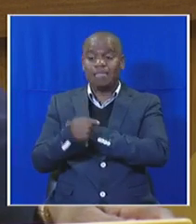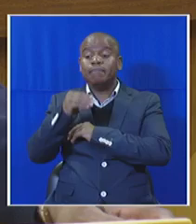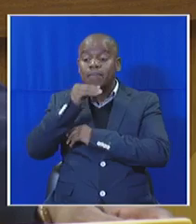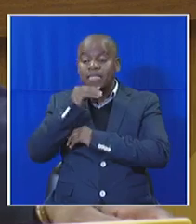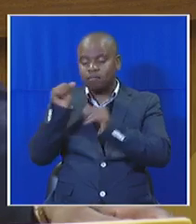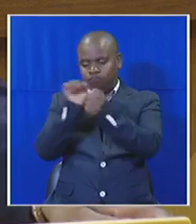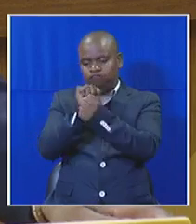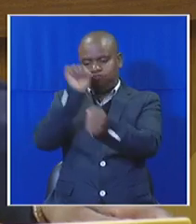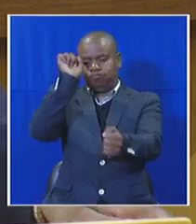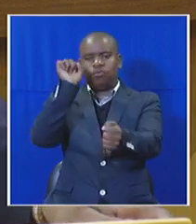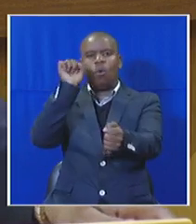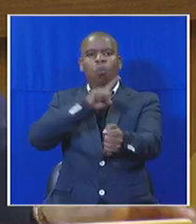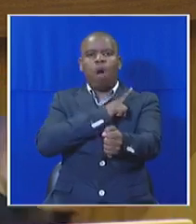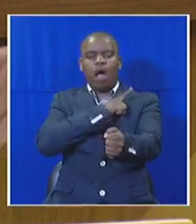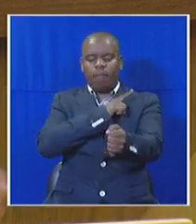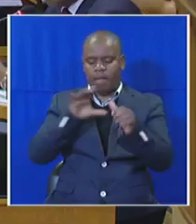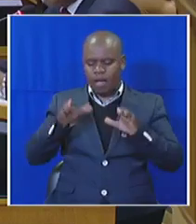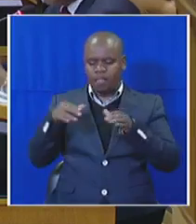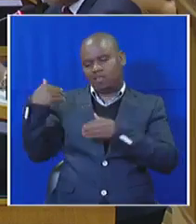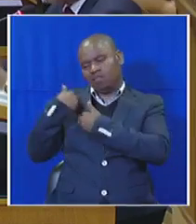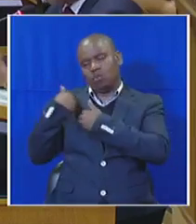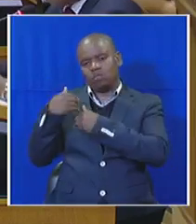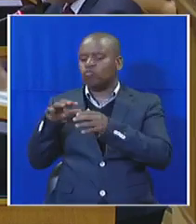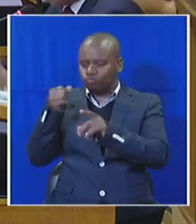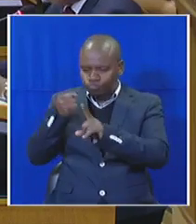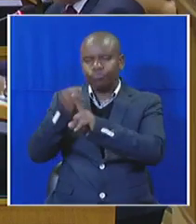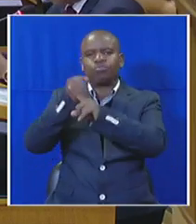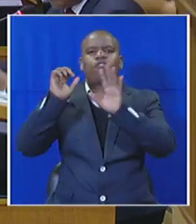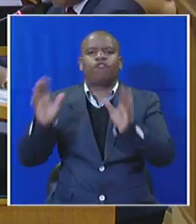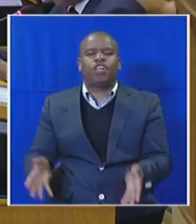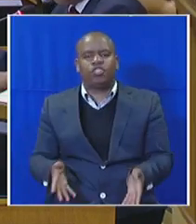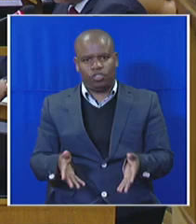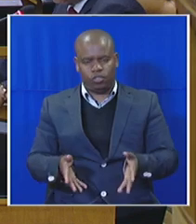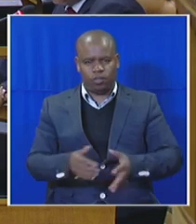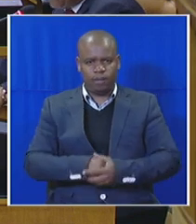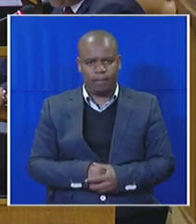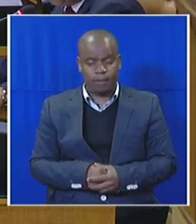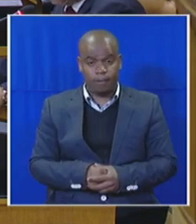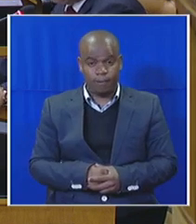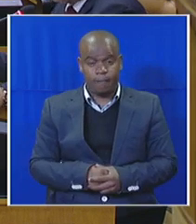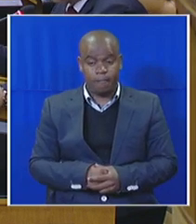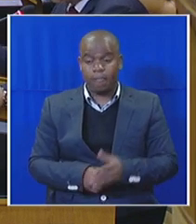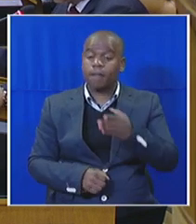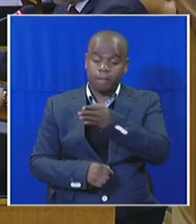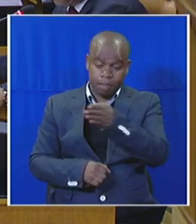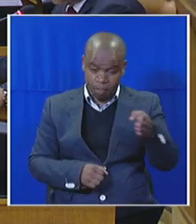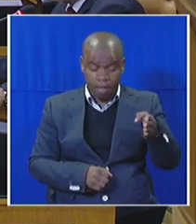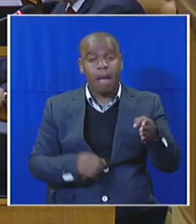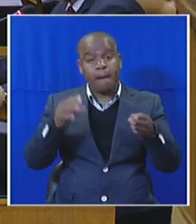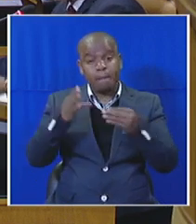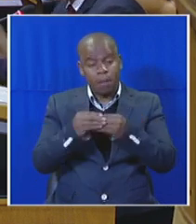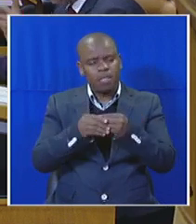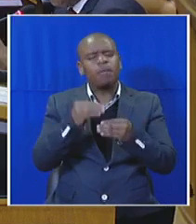kaANC. Lokho engangikusho ngithi malungu ningakukhohlwa lokho. Ilapho ke indaba ukukho